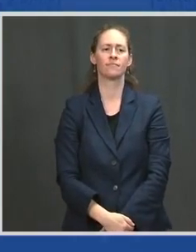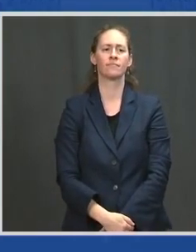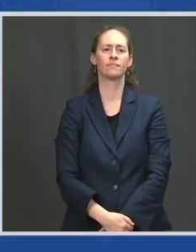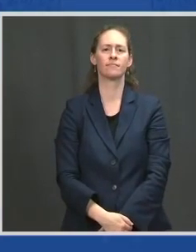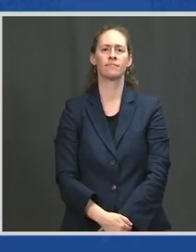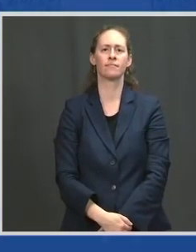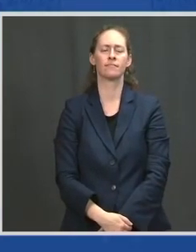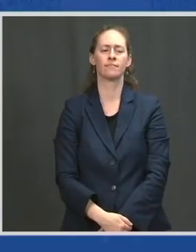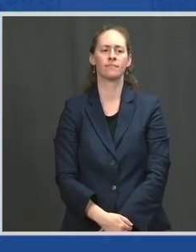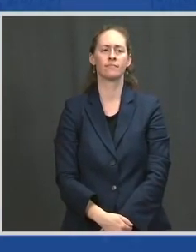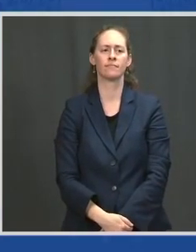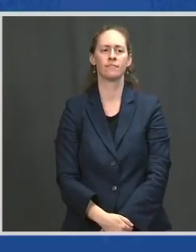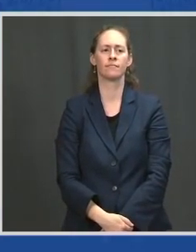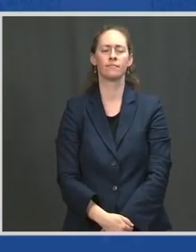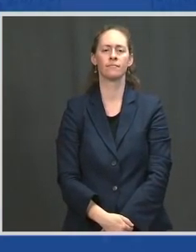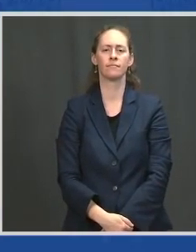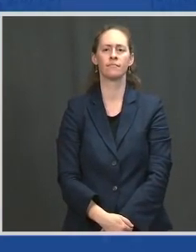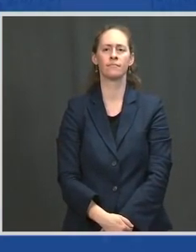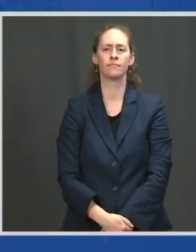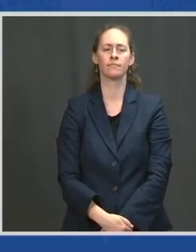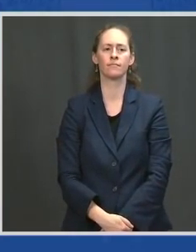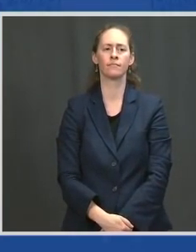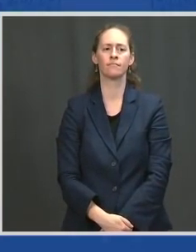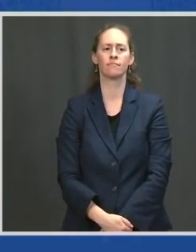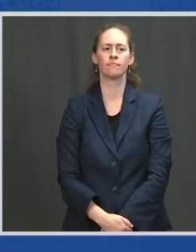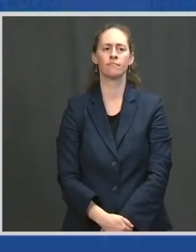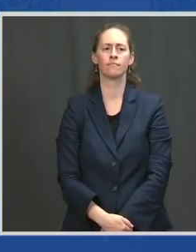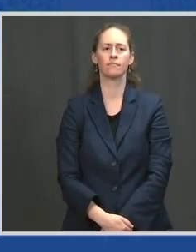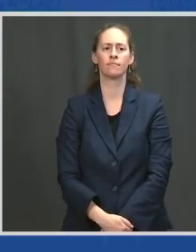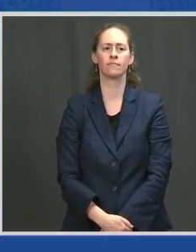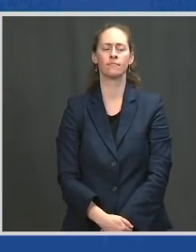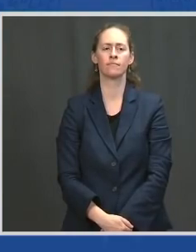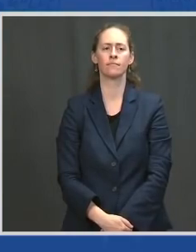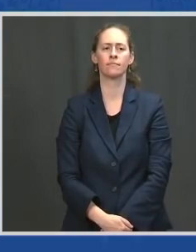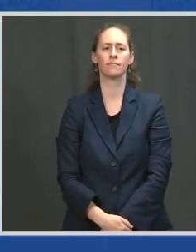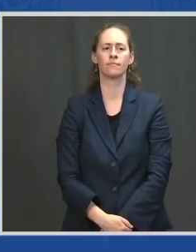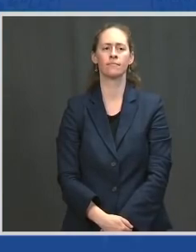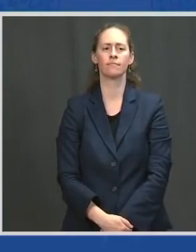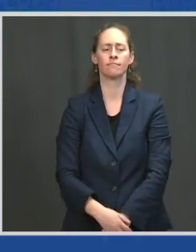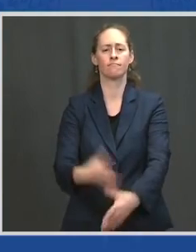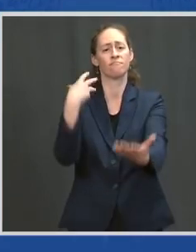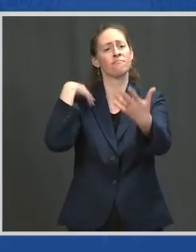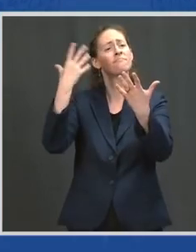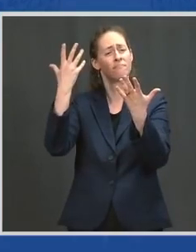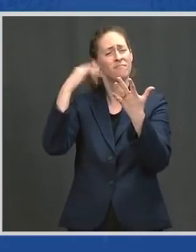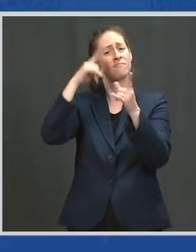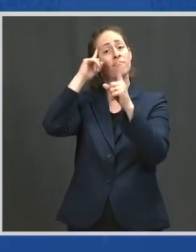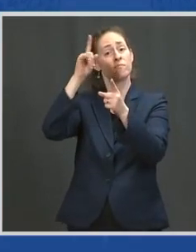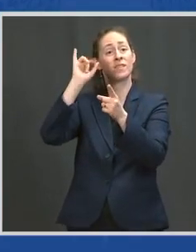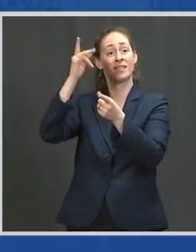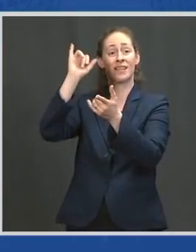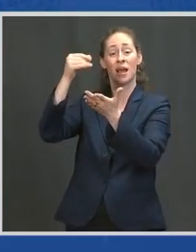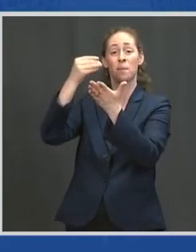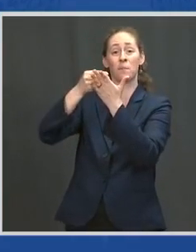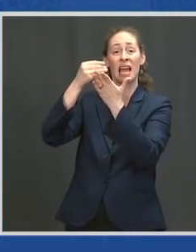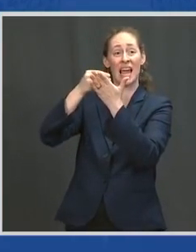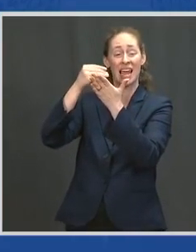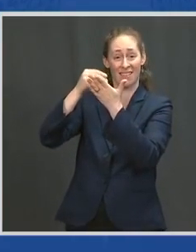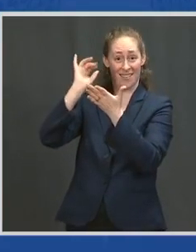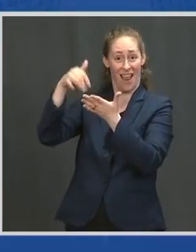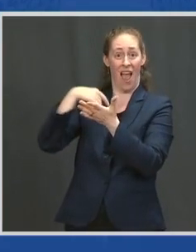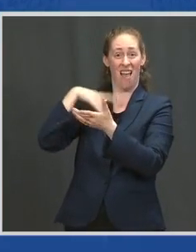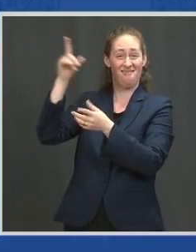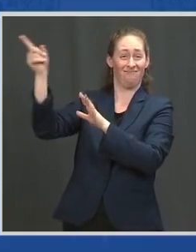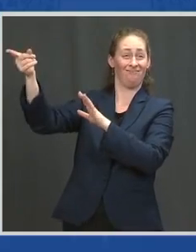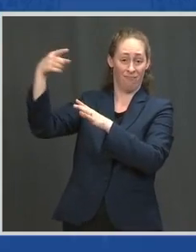wages and investment income that raises $40 billion a year for the next 10 years. The reason I'm bothering to do this